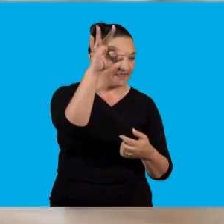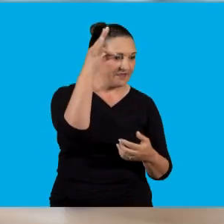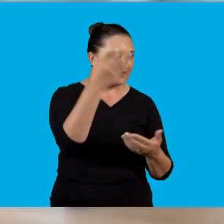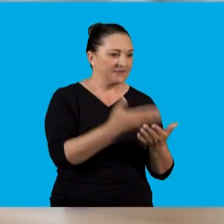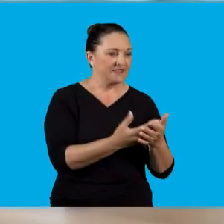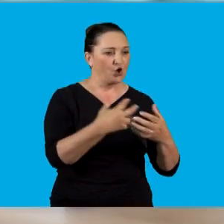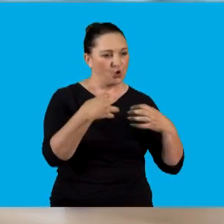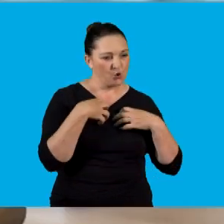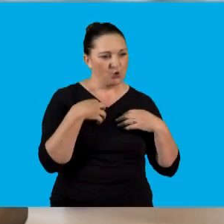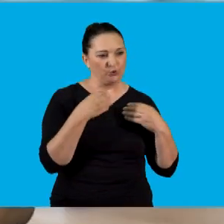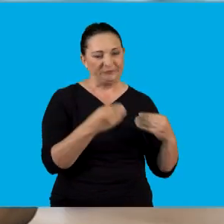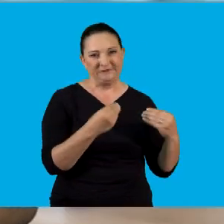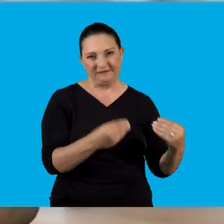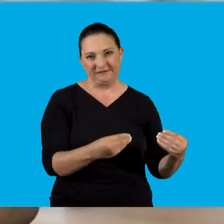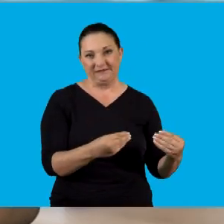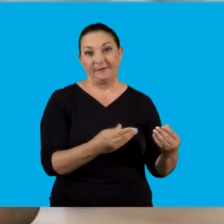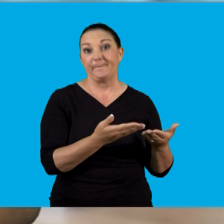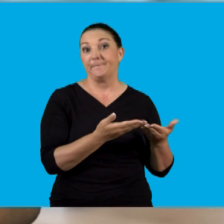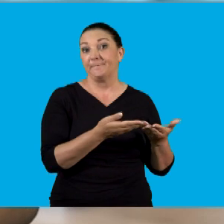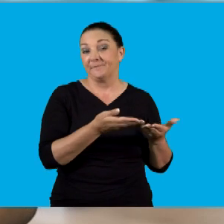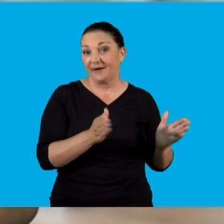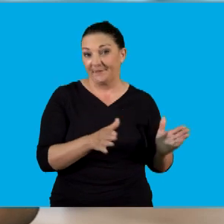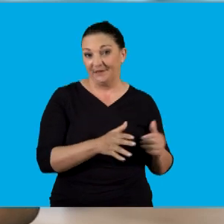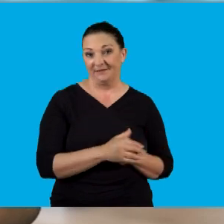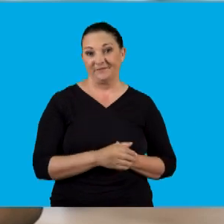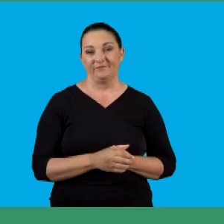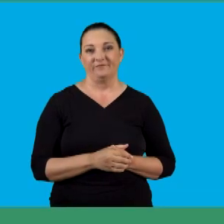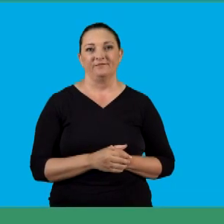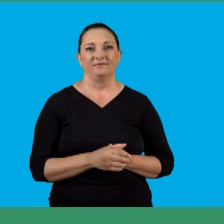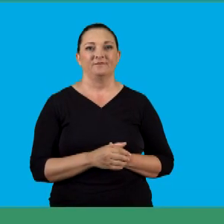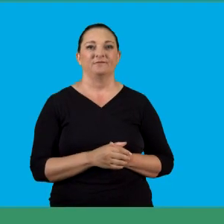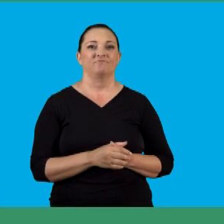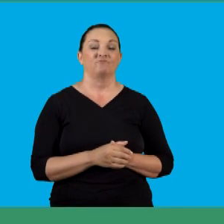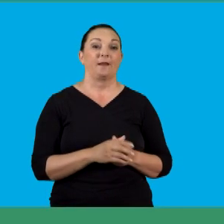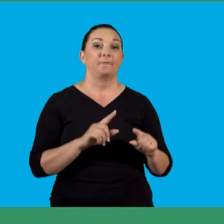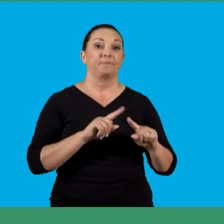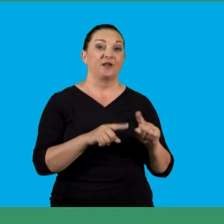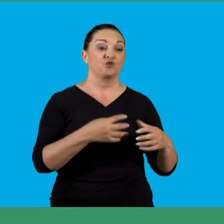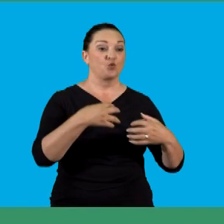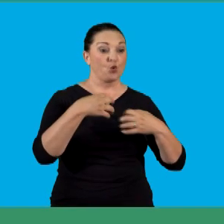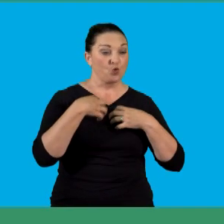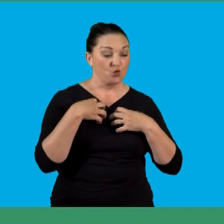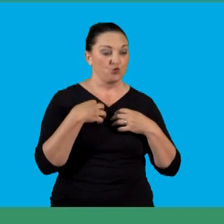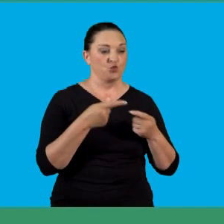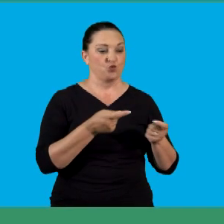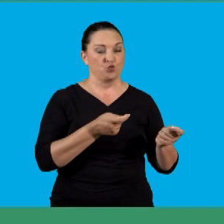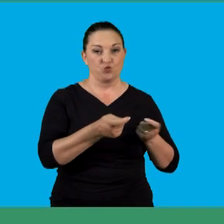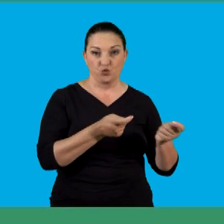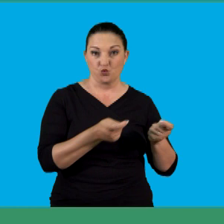controlled by the government himself. It is composed of all levels of government